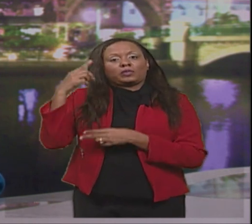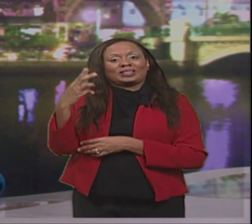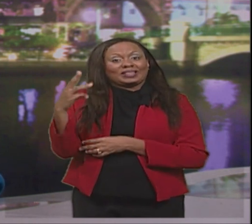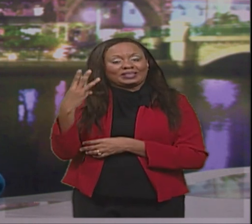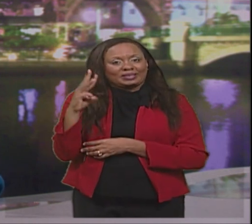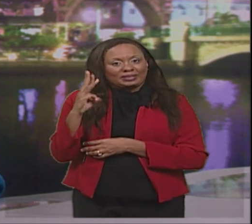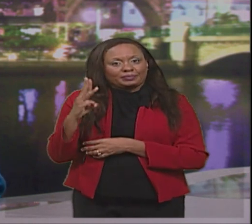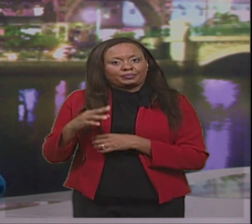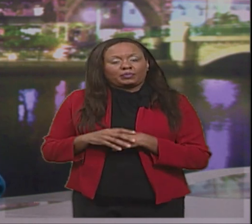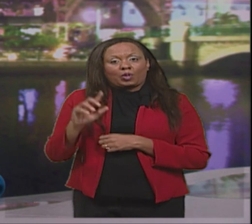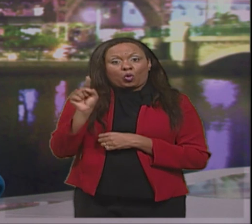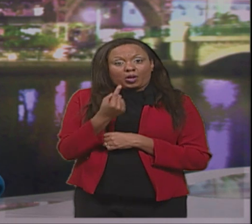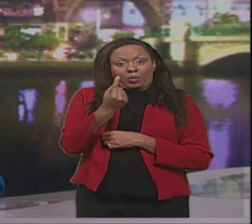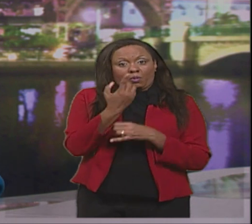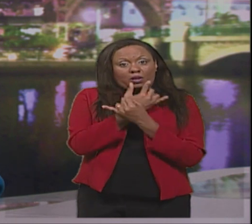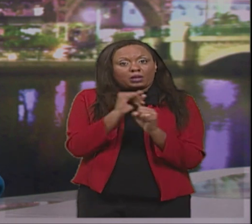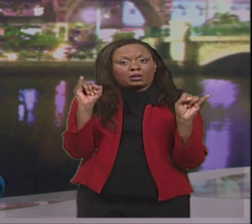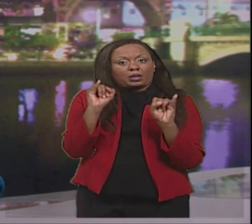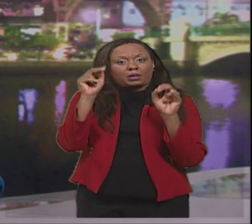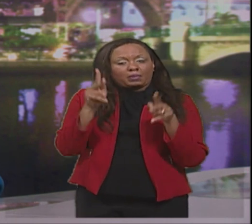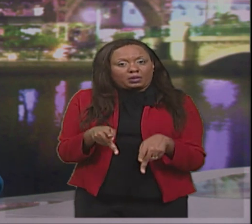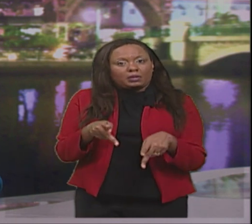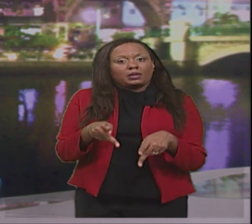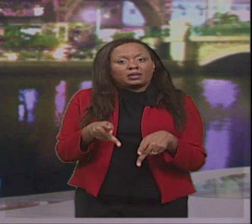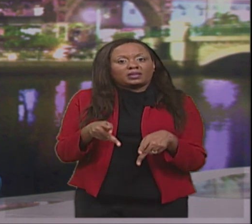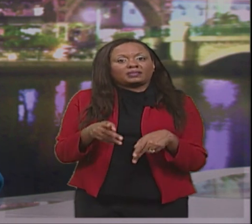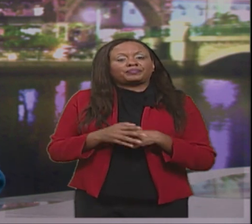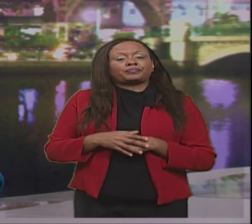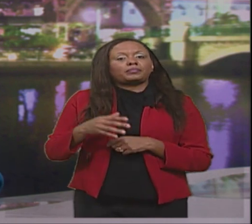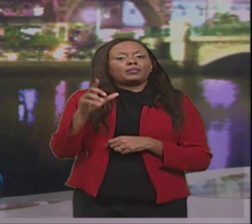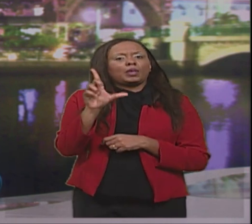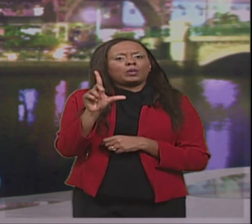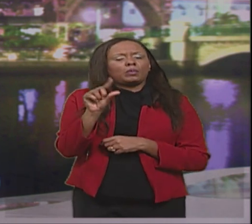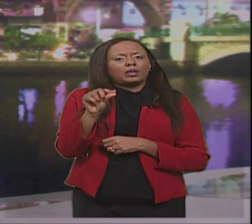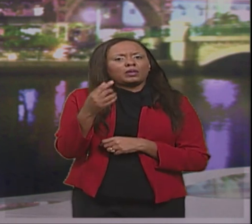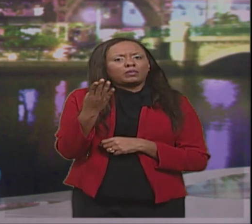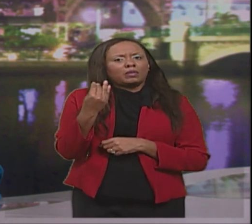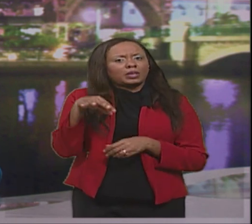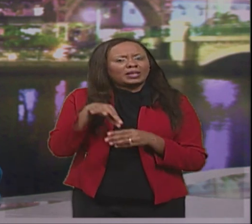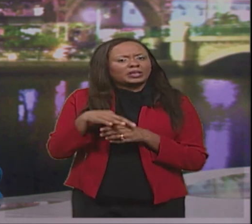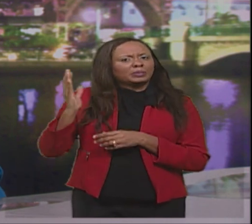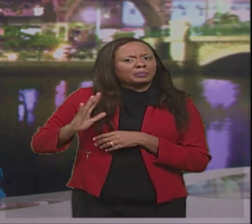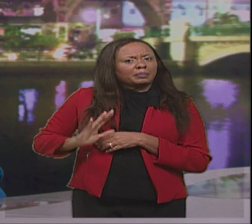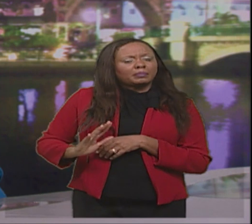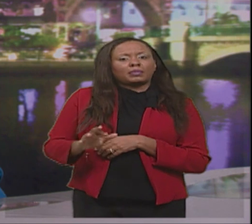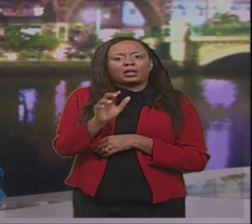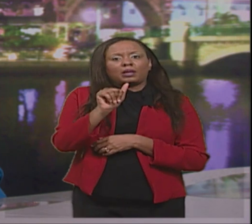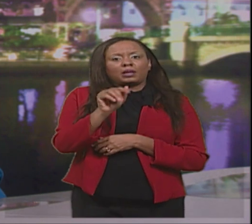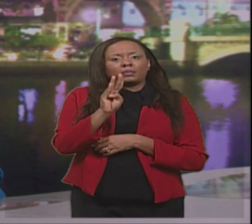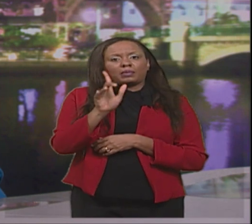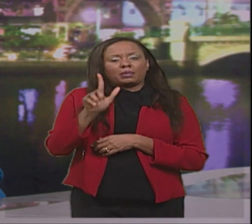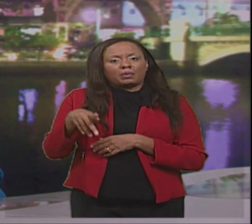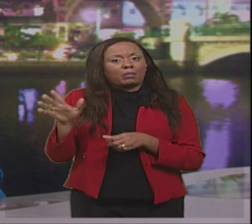only one independent candidate among the 53 people nominated yesterday. In the 2014 general election, the